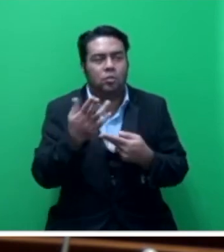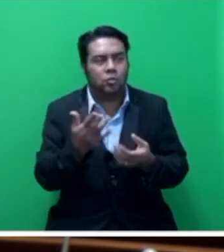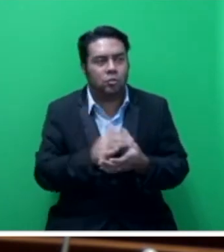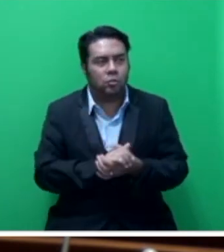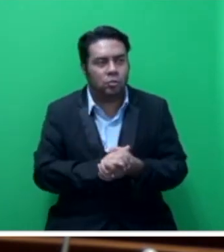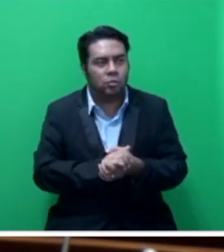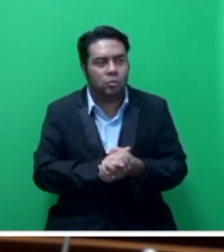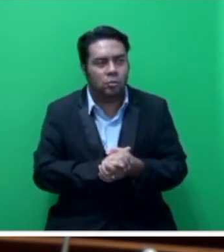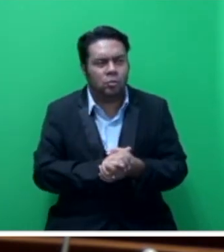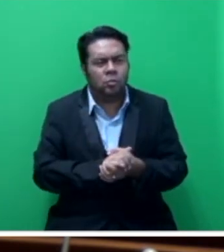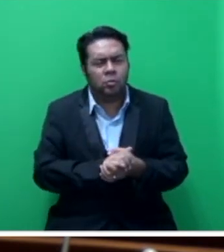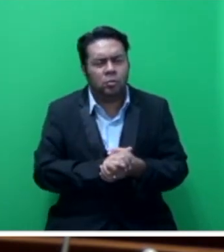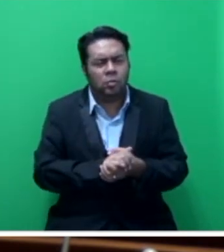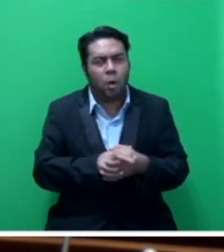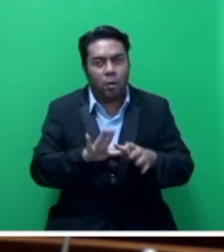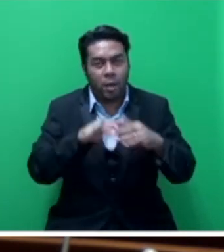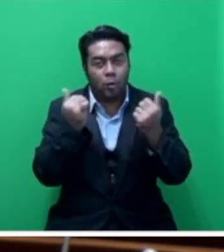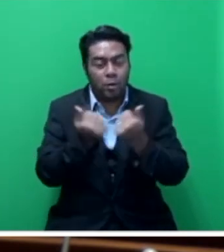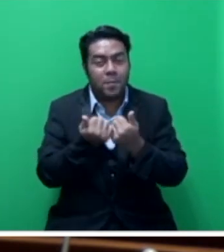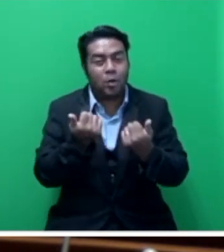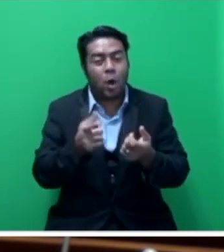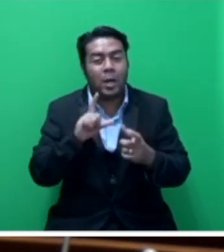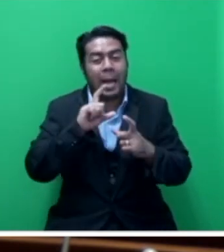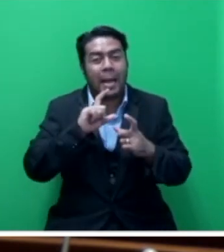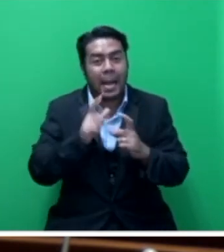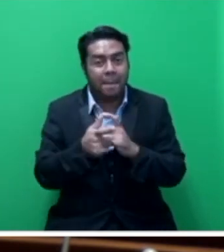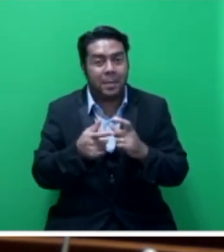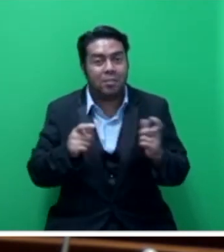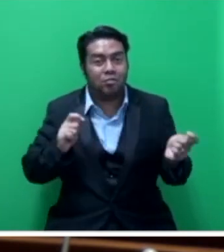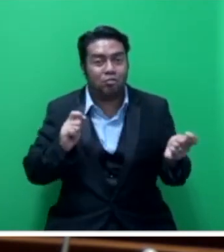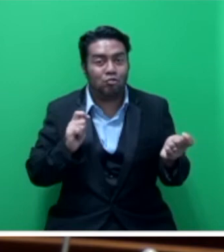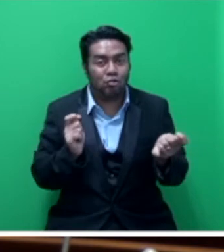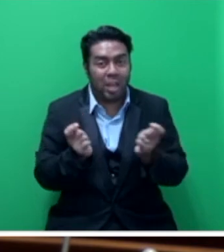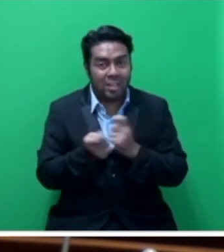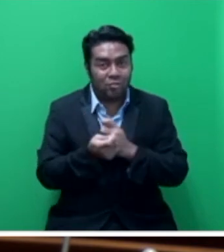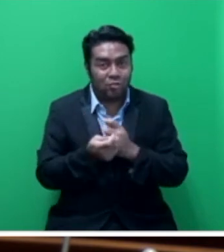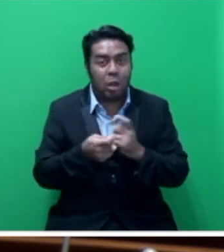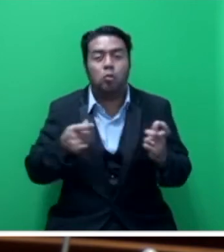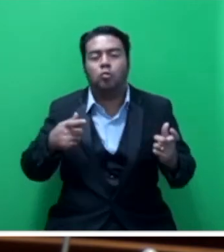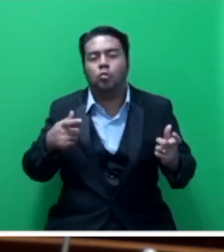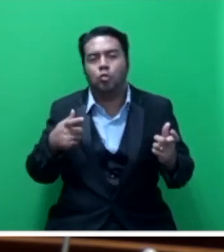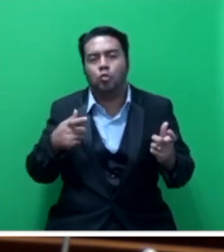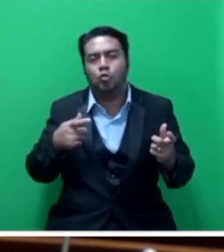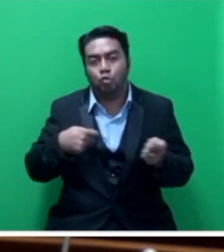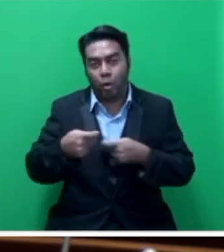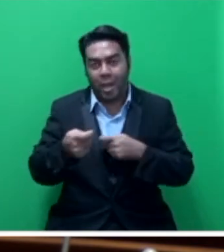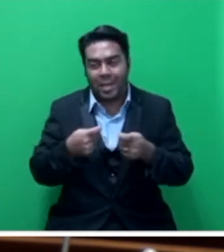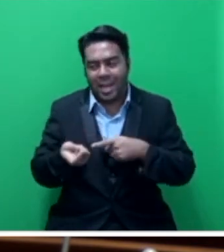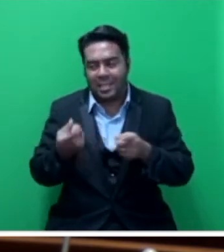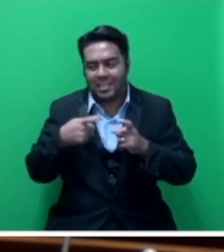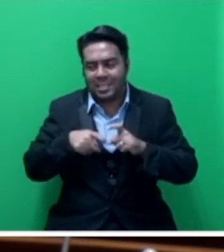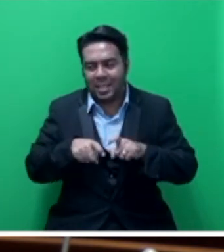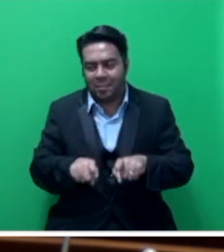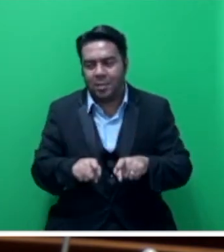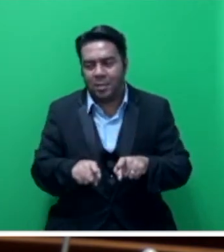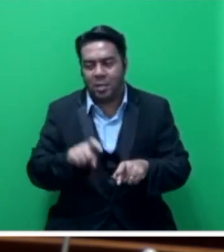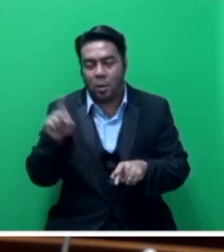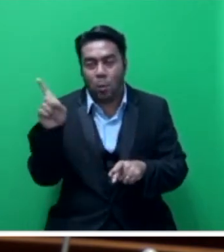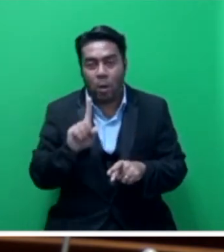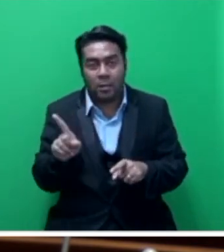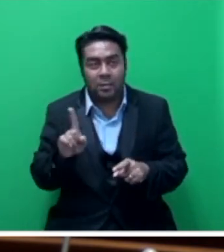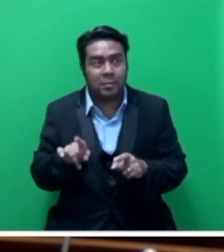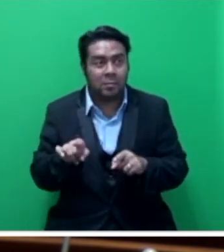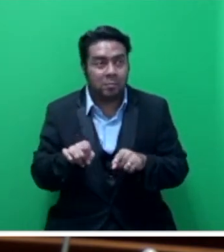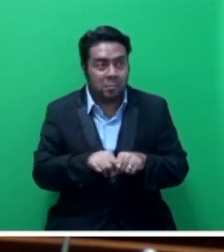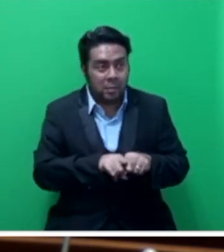an agreement on climate change, trade, and sustainability. What this means, Mr. Speaker, is we are